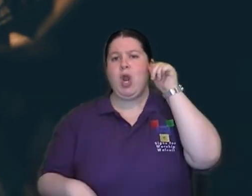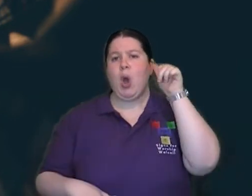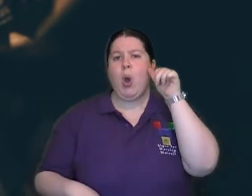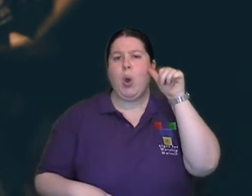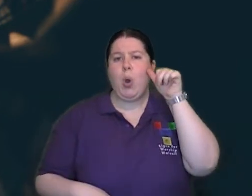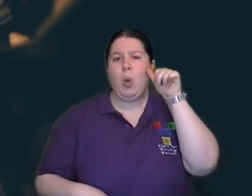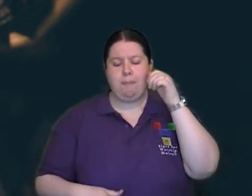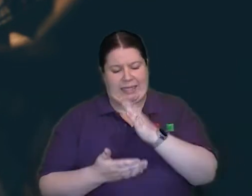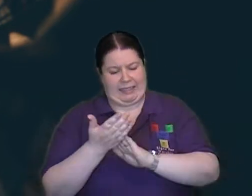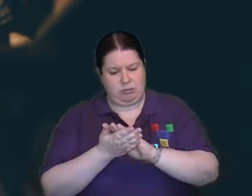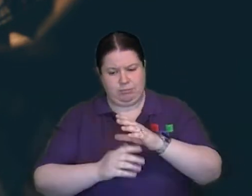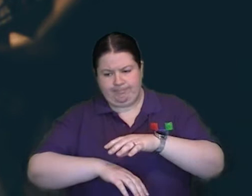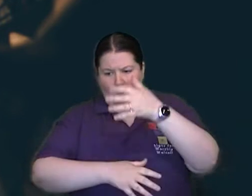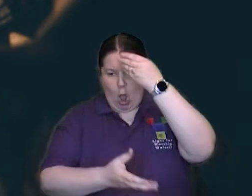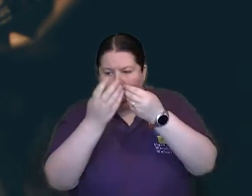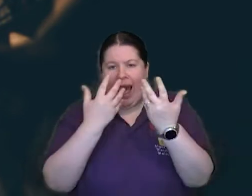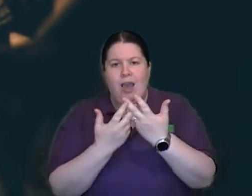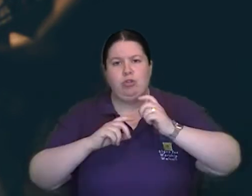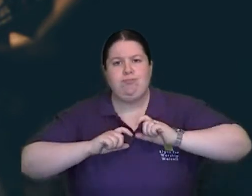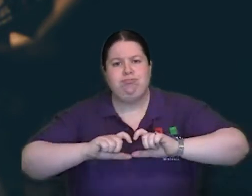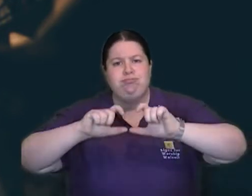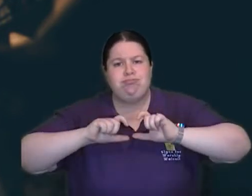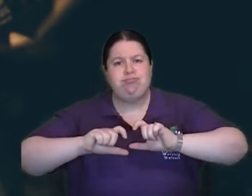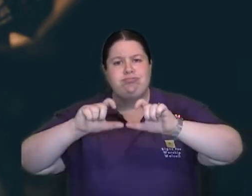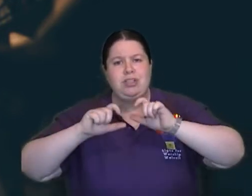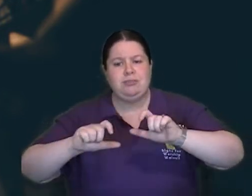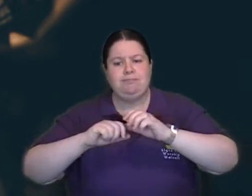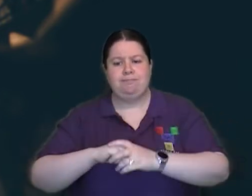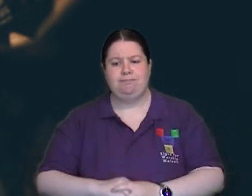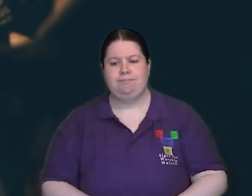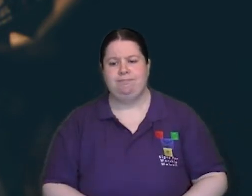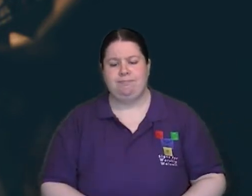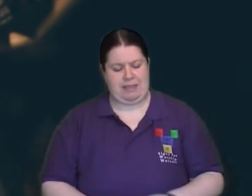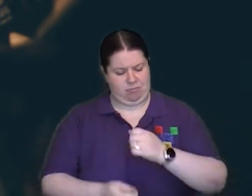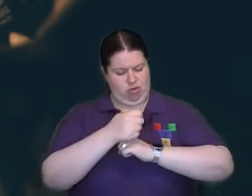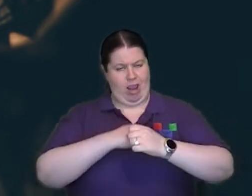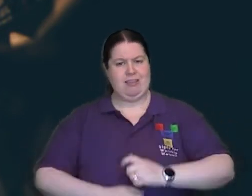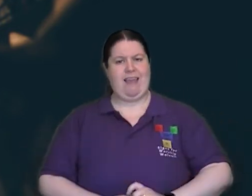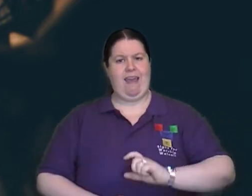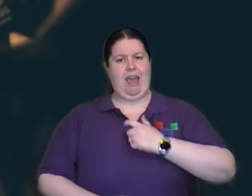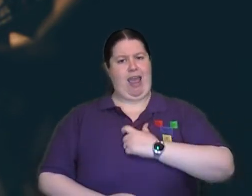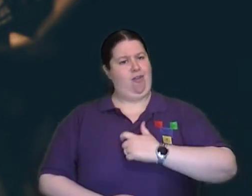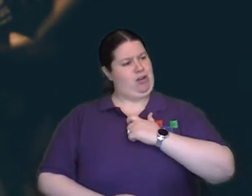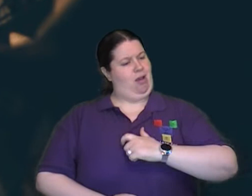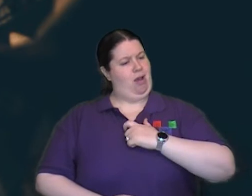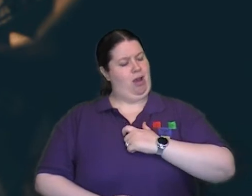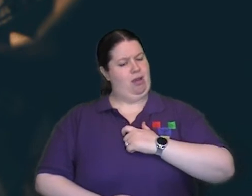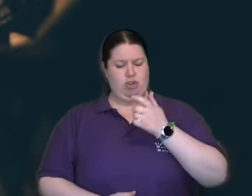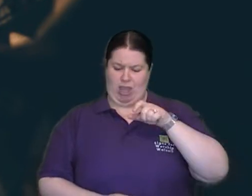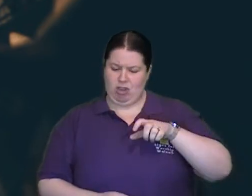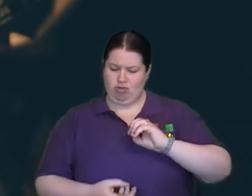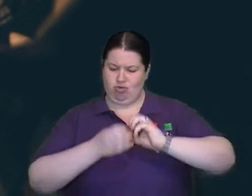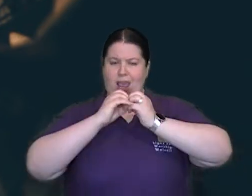sufferings, knowing that suffering produces endurance, and endurance produces character, and character